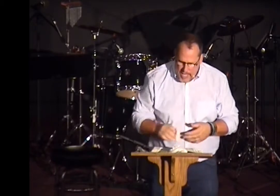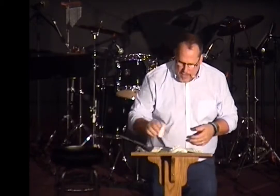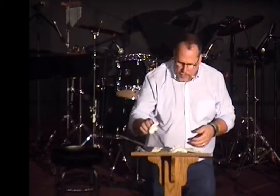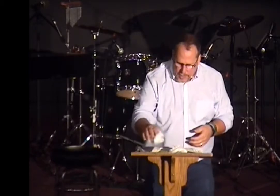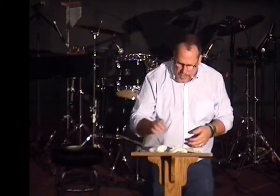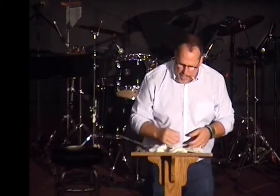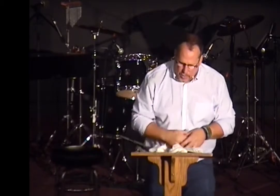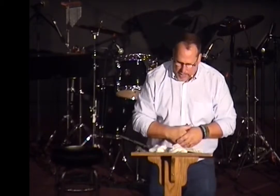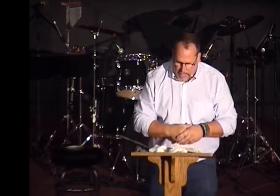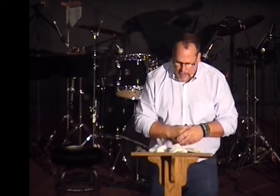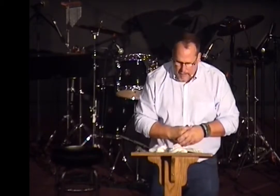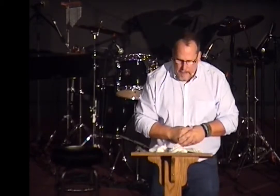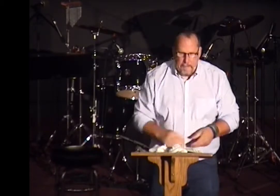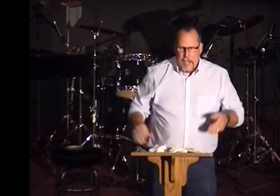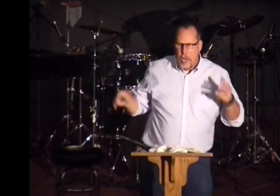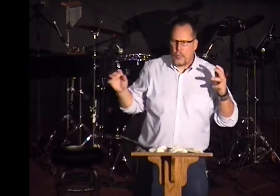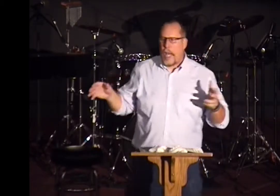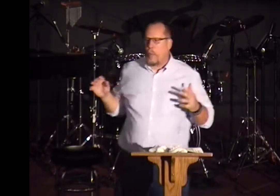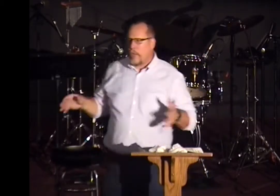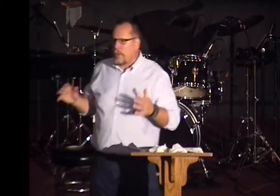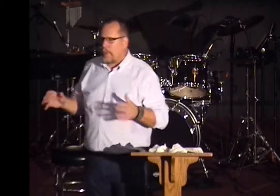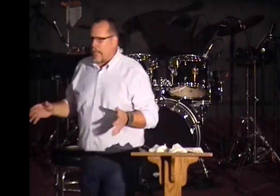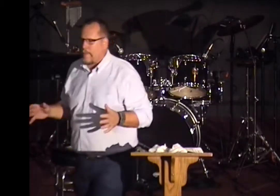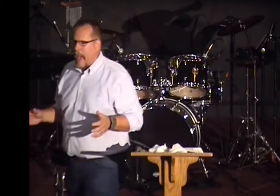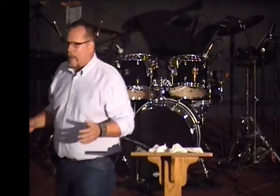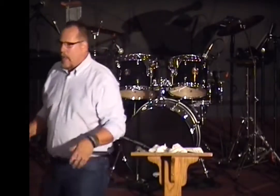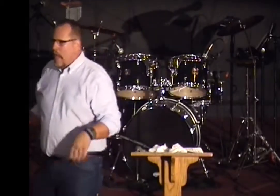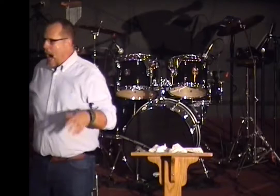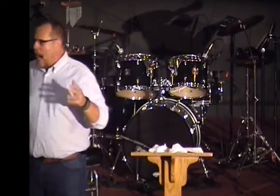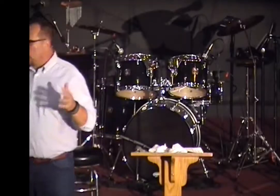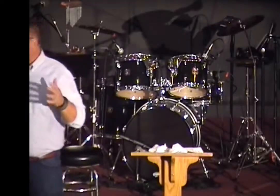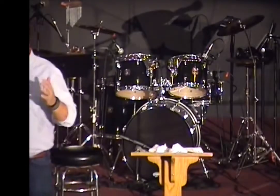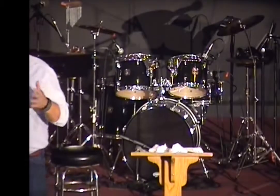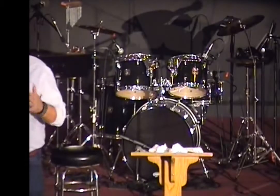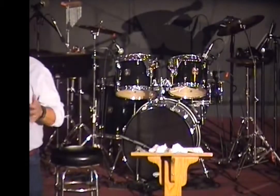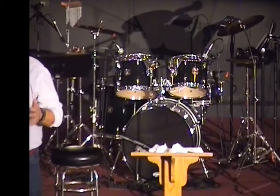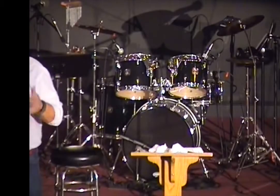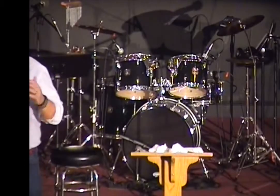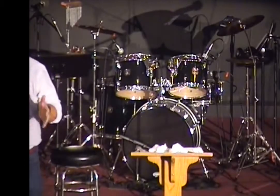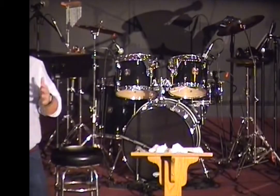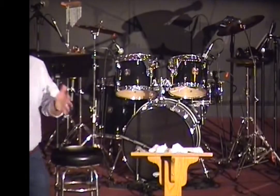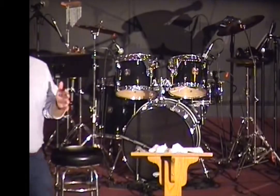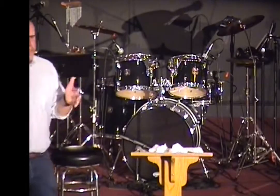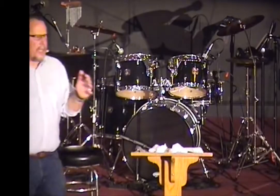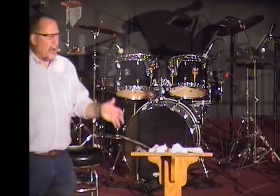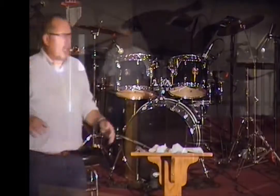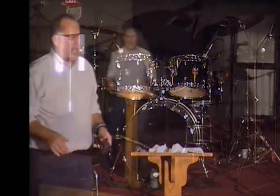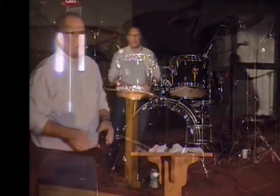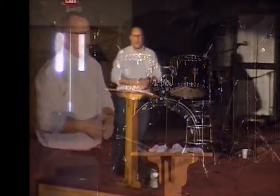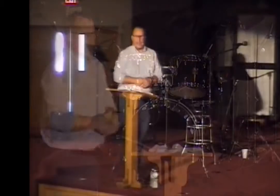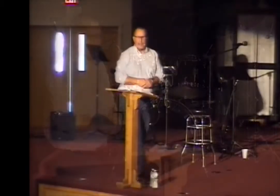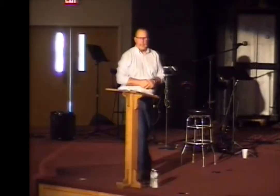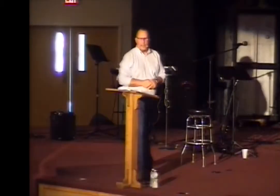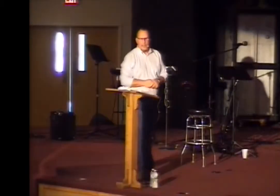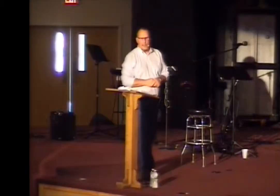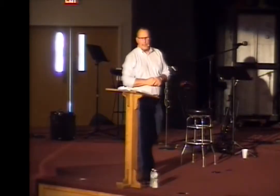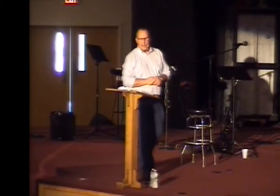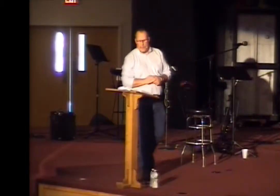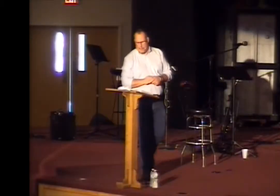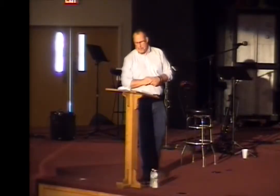only evil continually." Here's what I want you to think about. I want you to imagine the worst spots in our country.